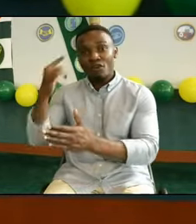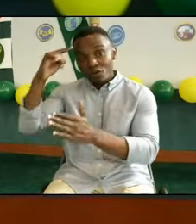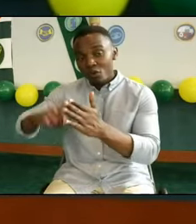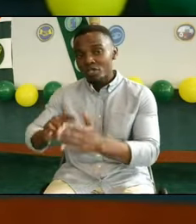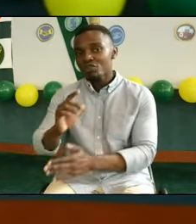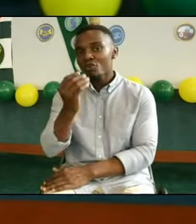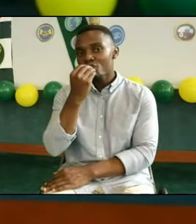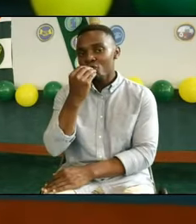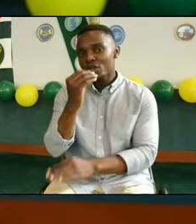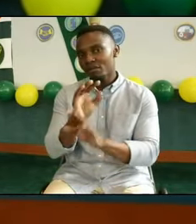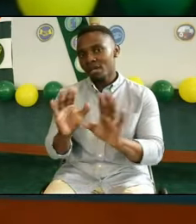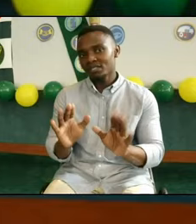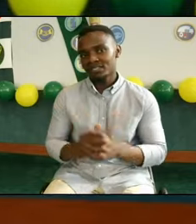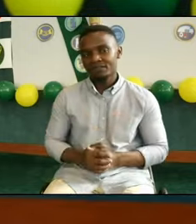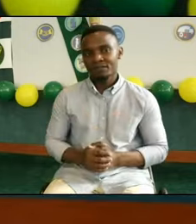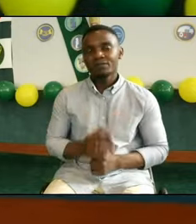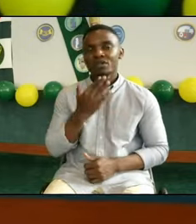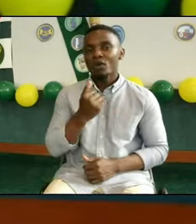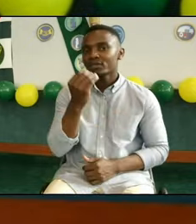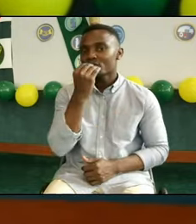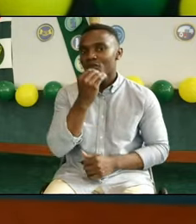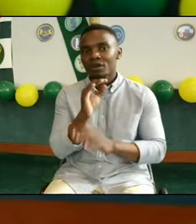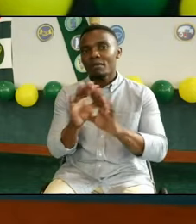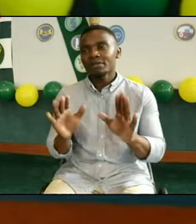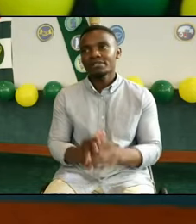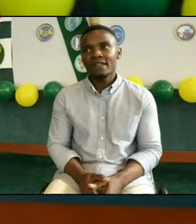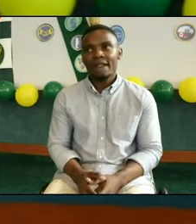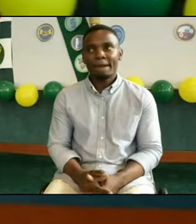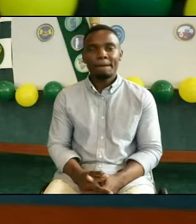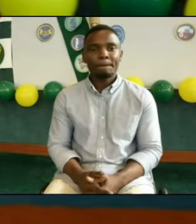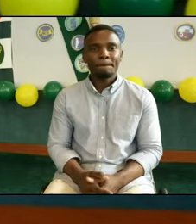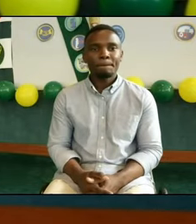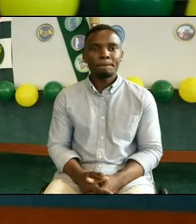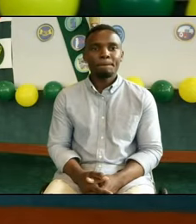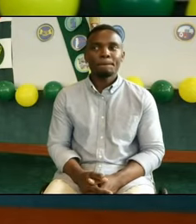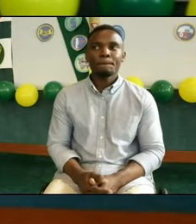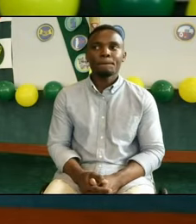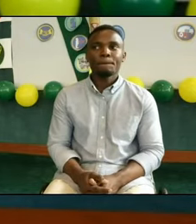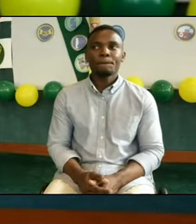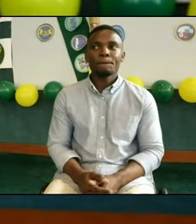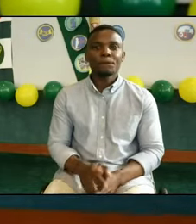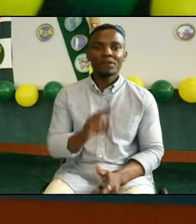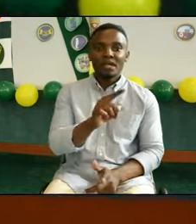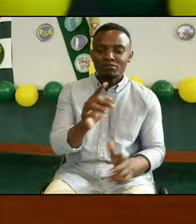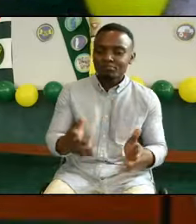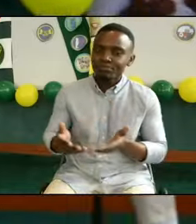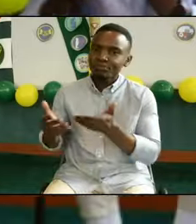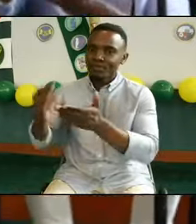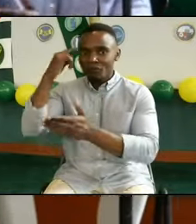meal. For just a meal. Pastor Mayo, Mrs. Mayo, he gave it out for a